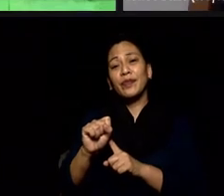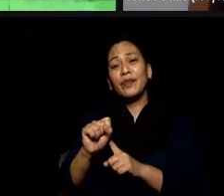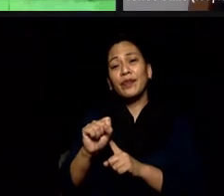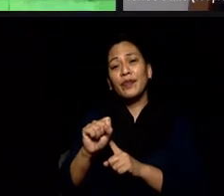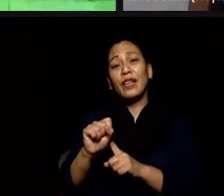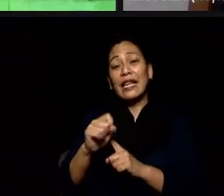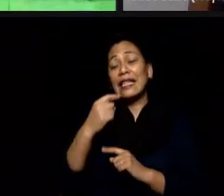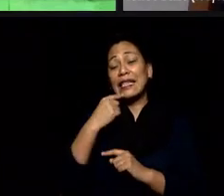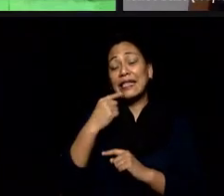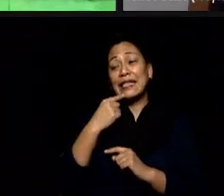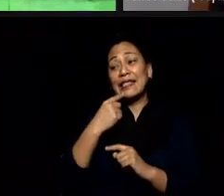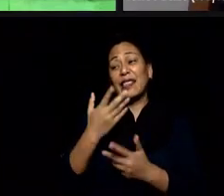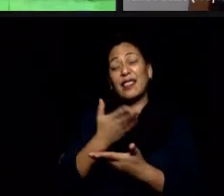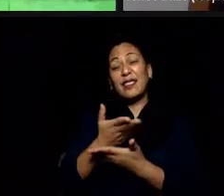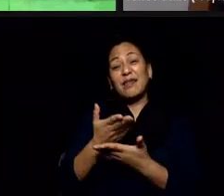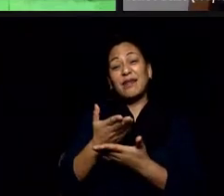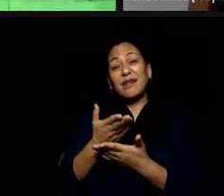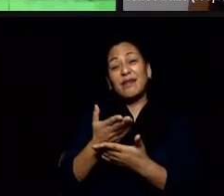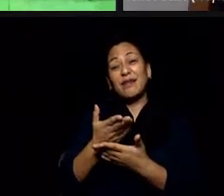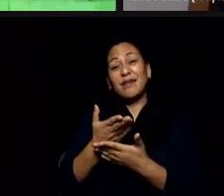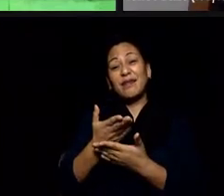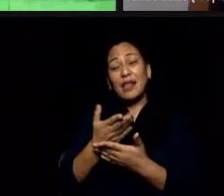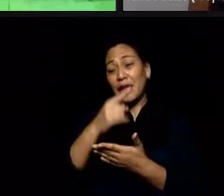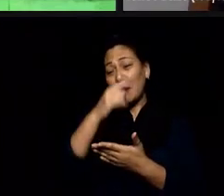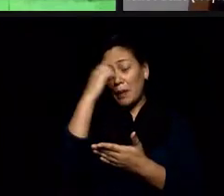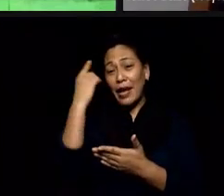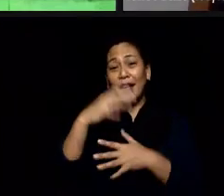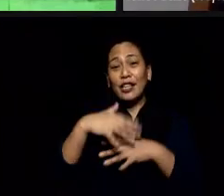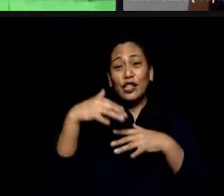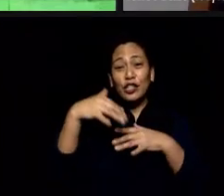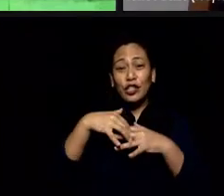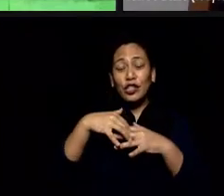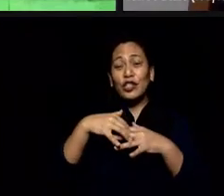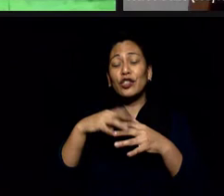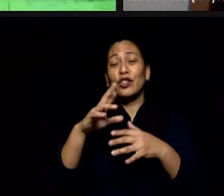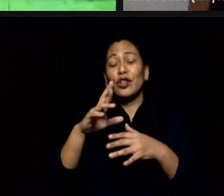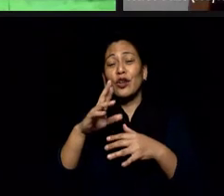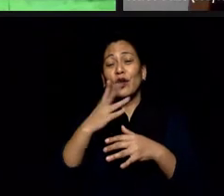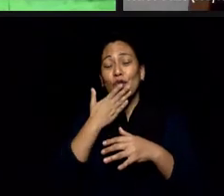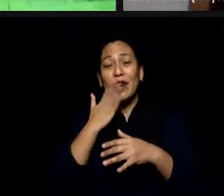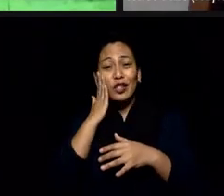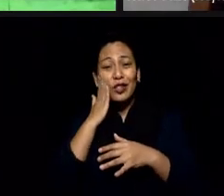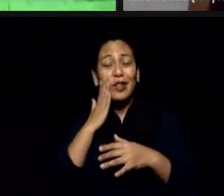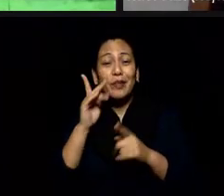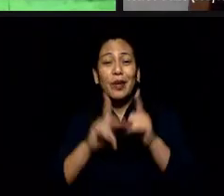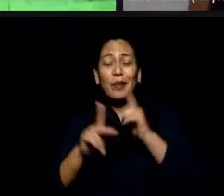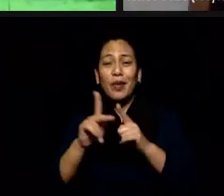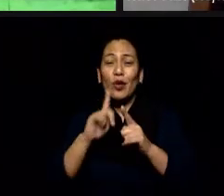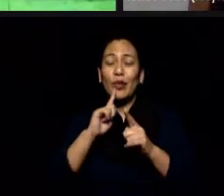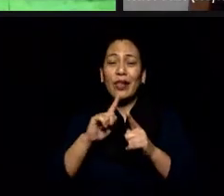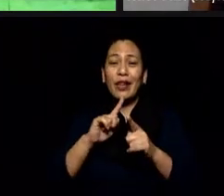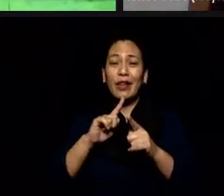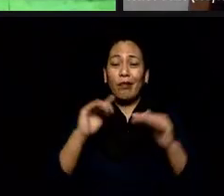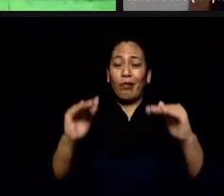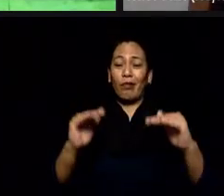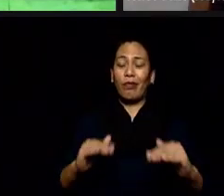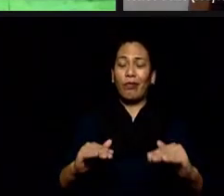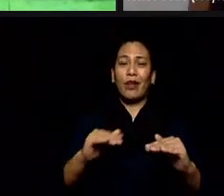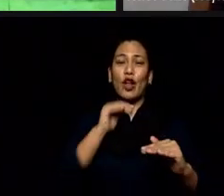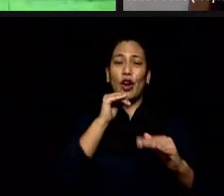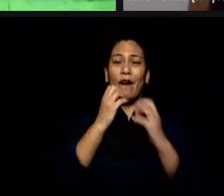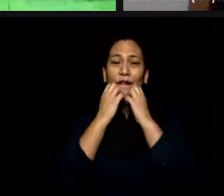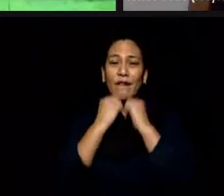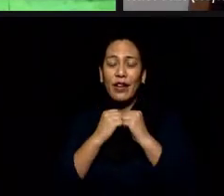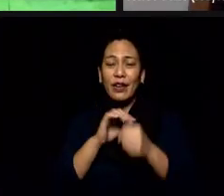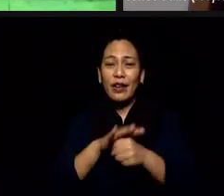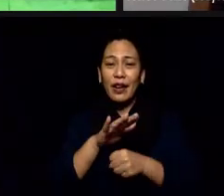devaluing and the dehumanizing of Black, Indigenous, and racialized people in our community and with our friends. Like,